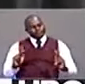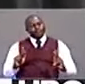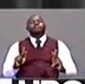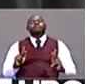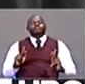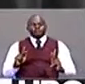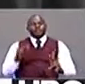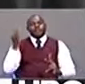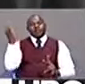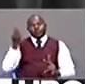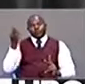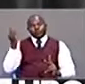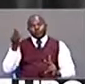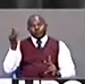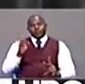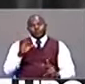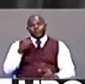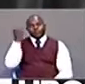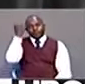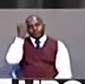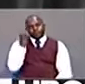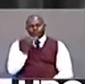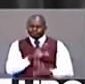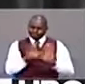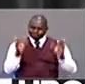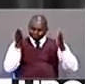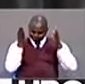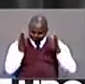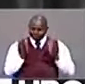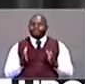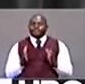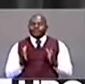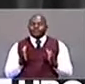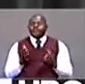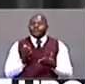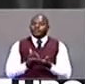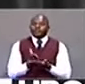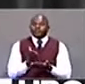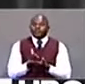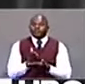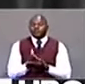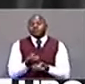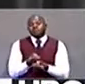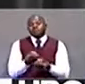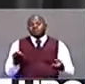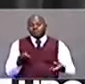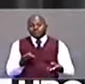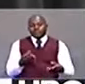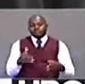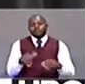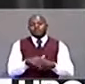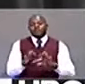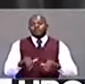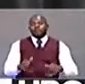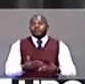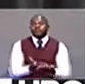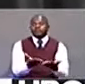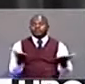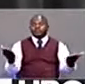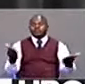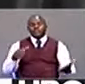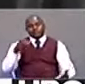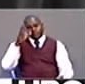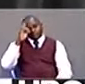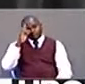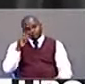kept on preaching justice. In fact, many honorable members have